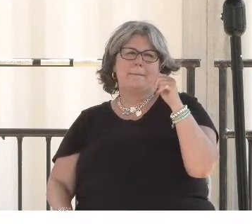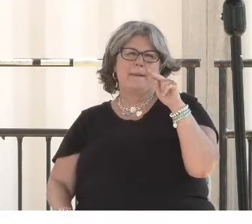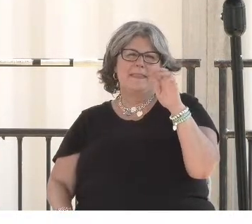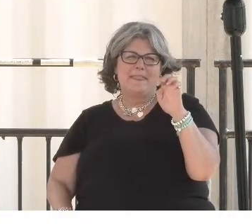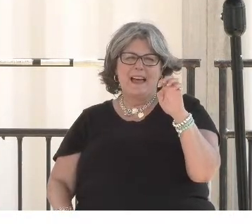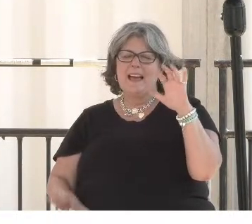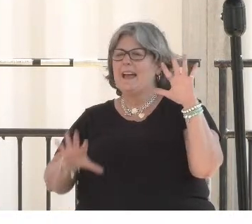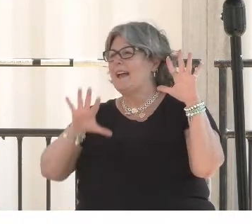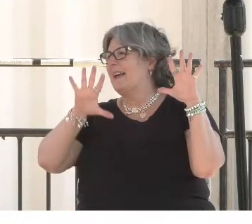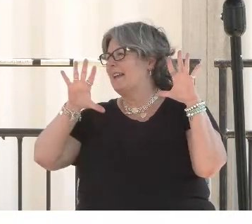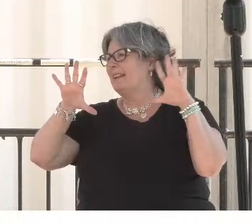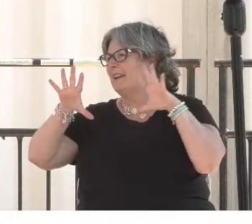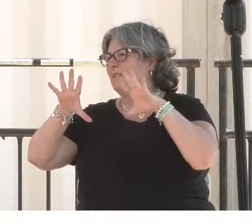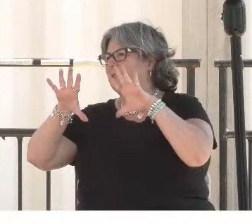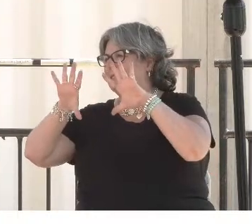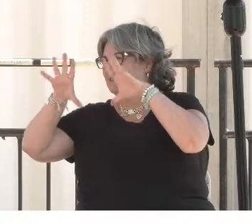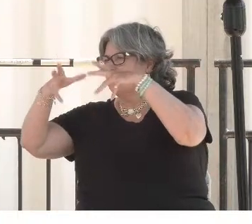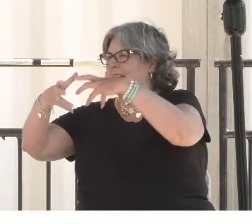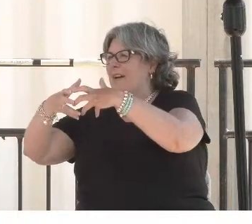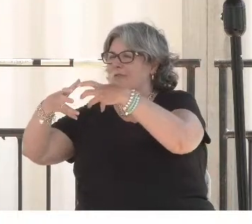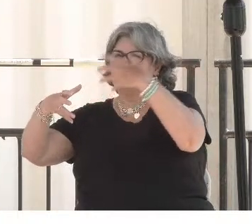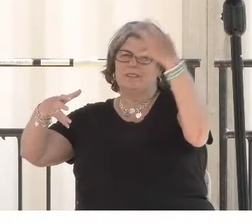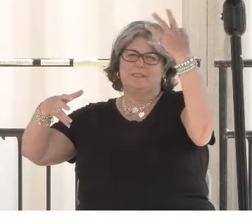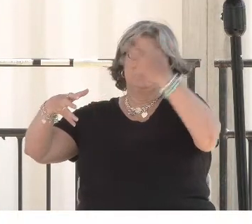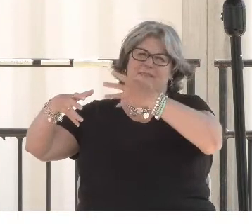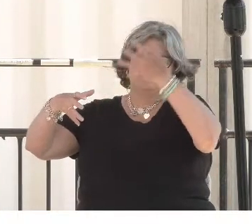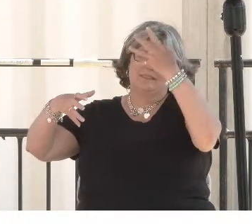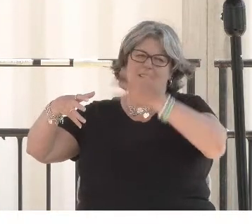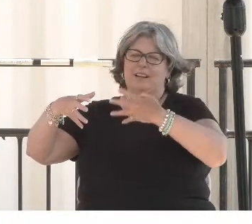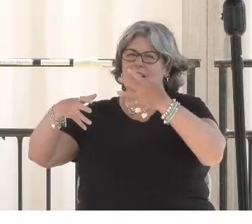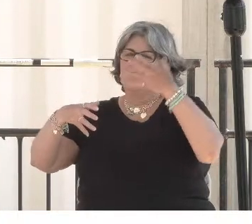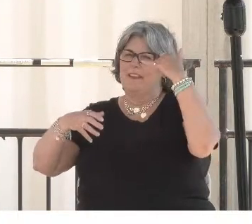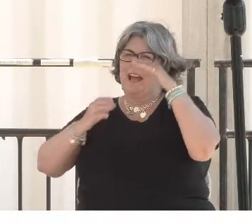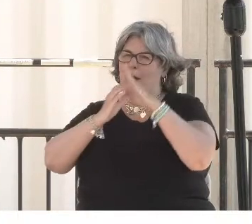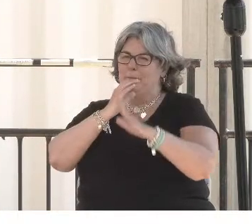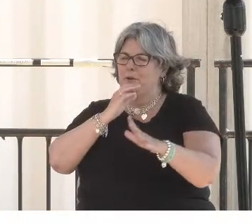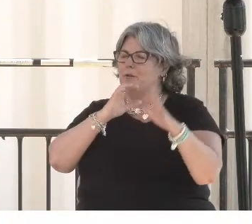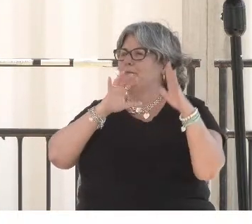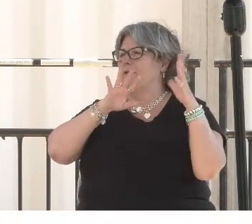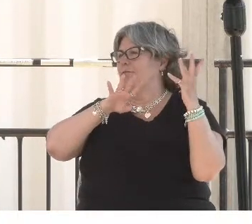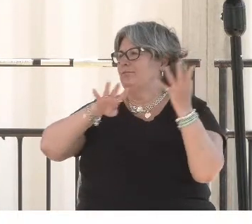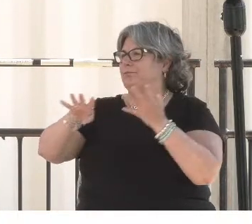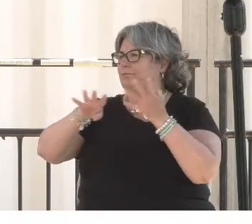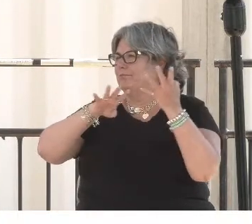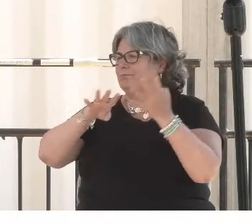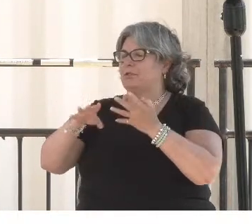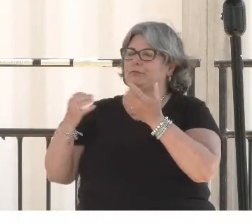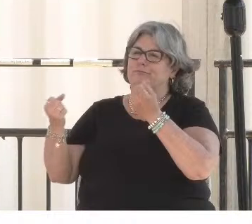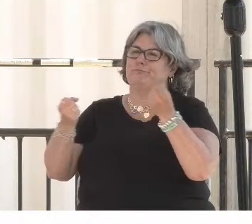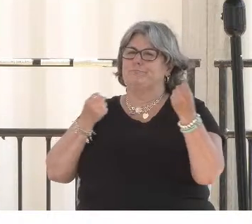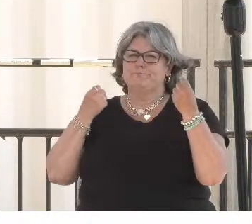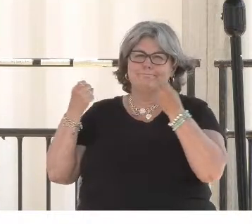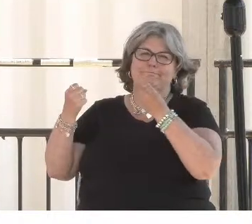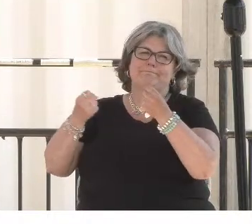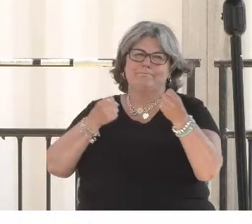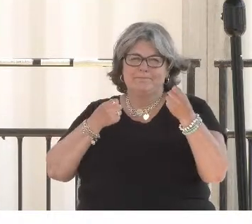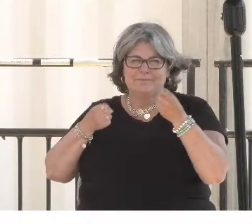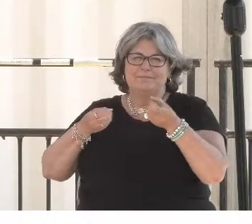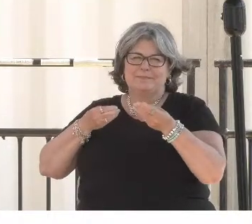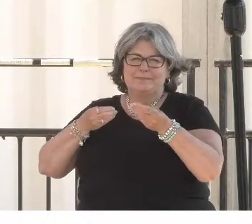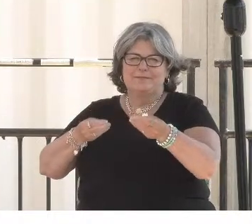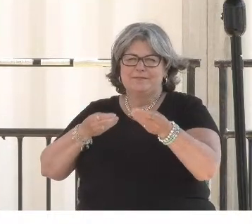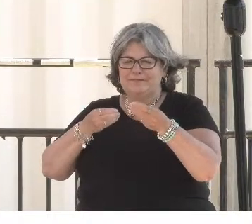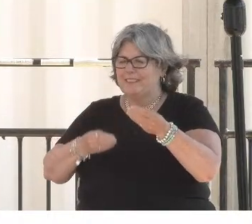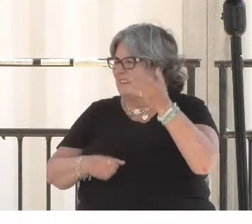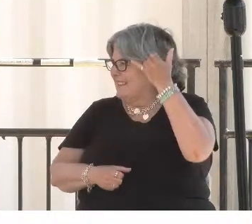basically capturing the gas coming off his cow poop to fuel the tractor that he would then feed his cows with.